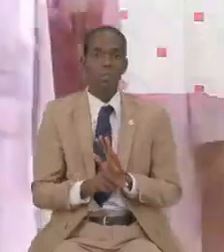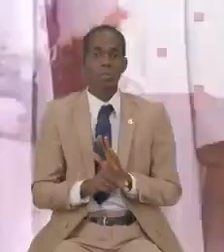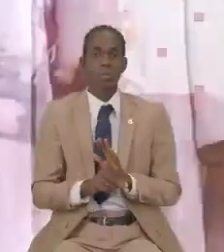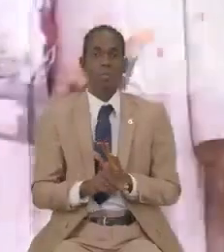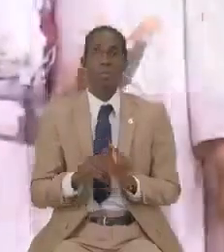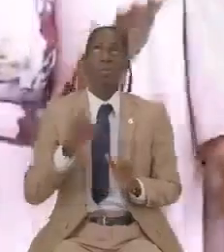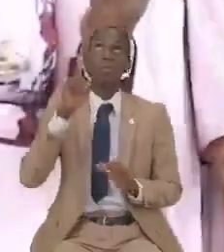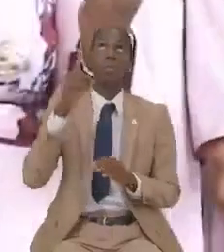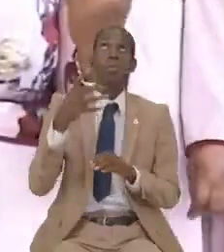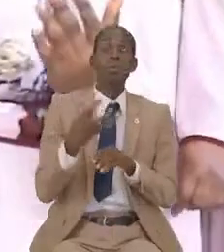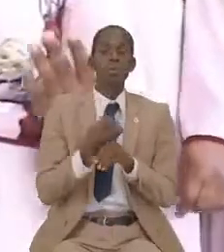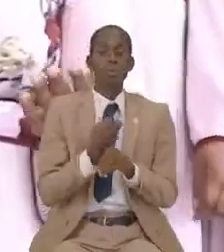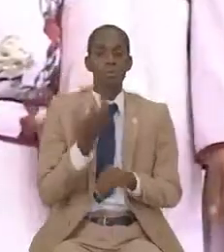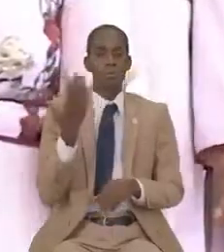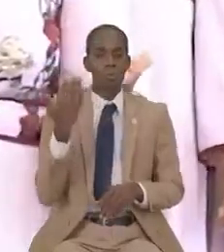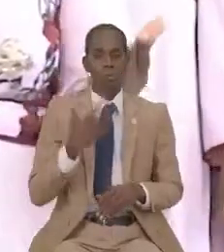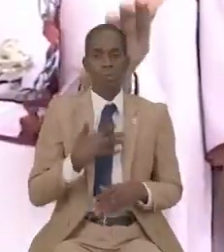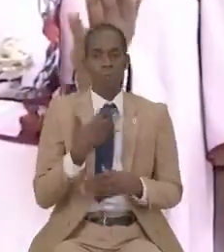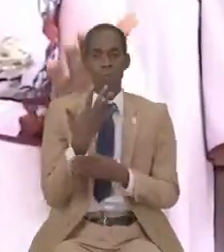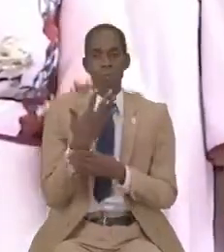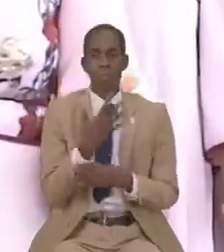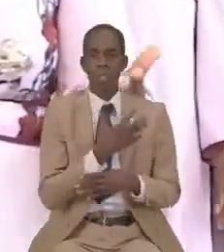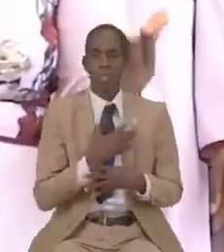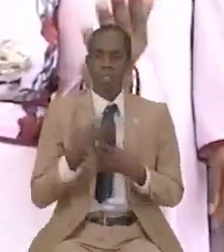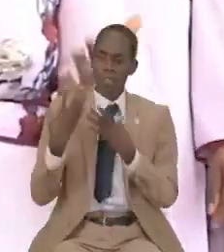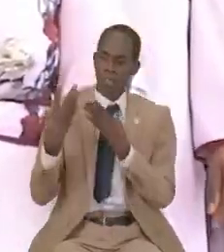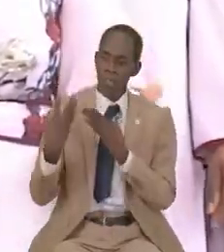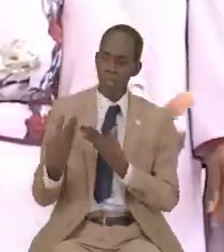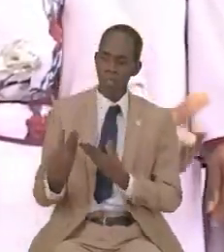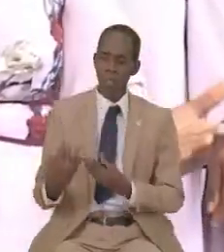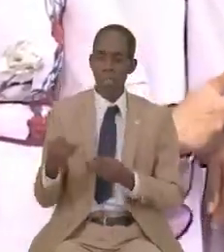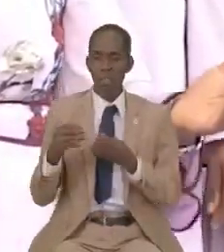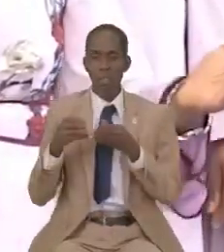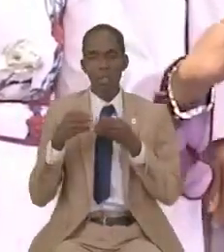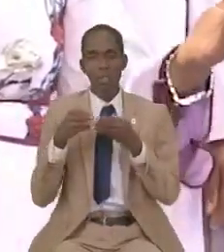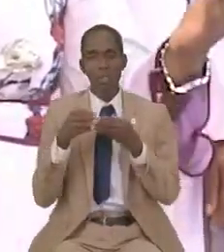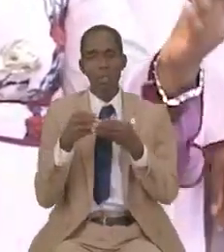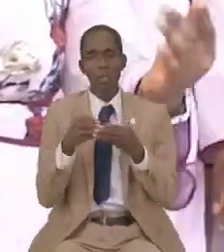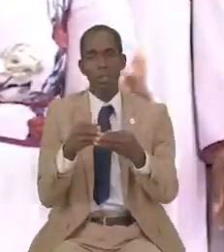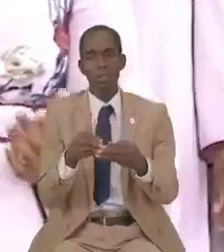blinded. You took my hands and gently